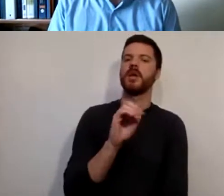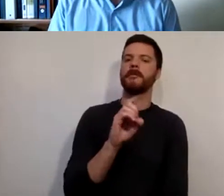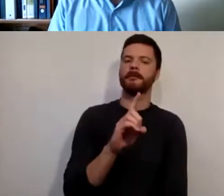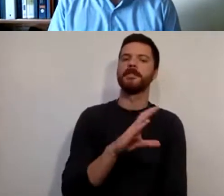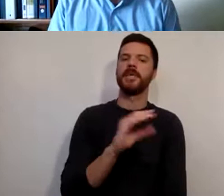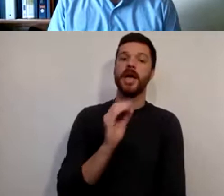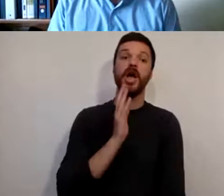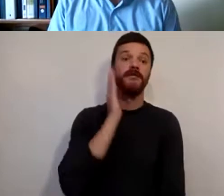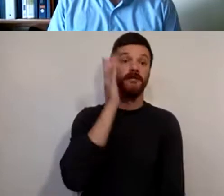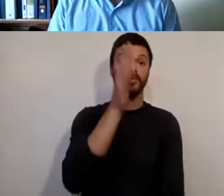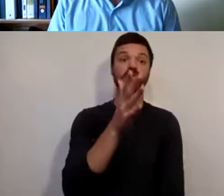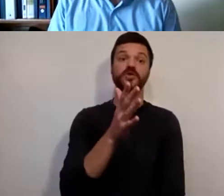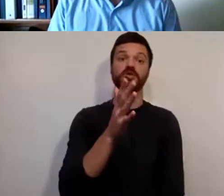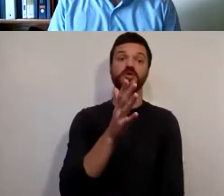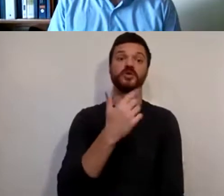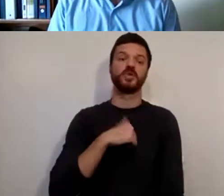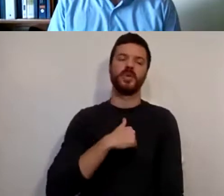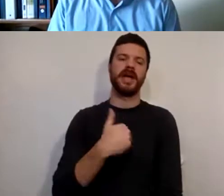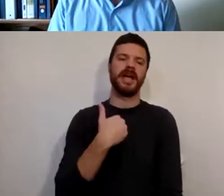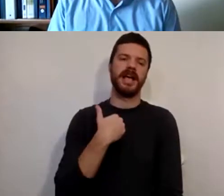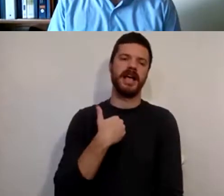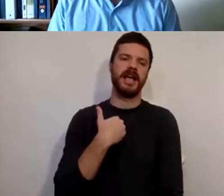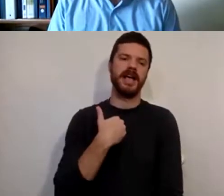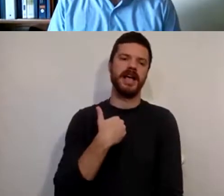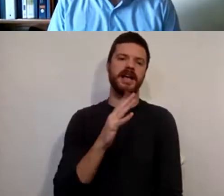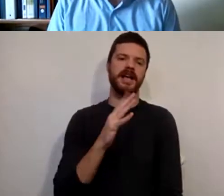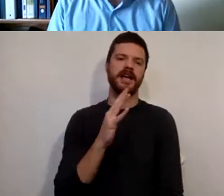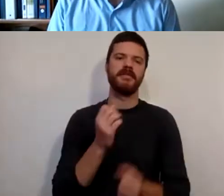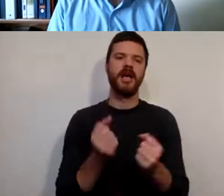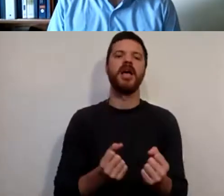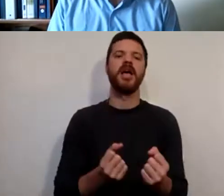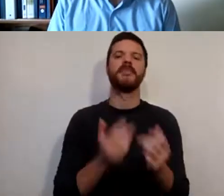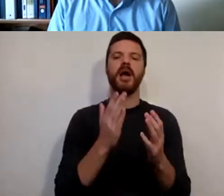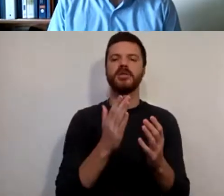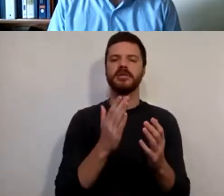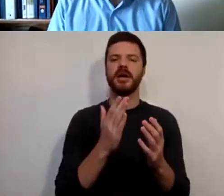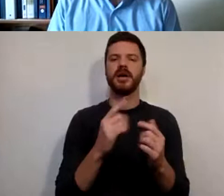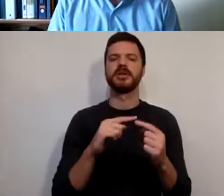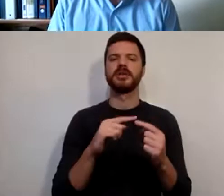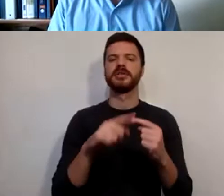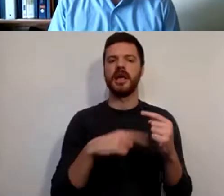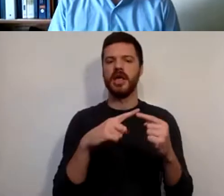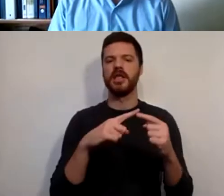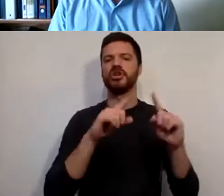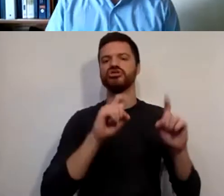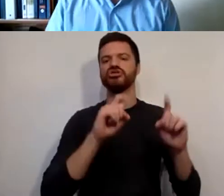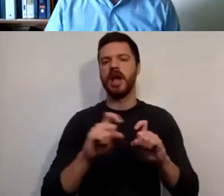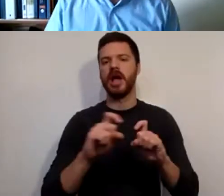we have a multi-site trial grant submission in